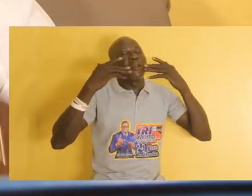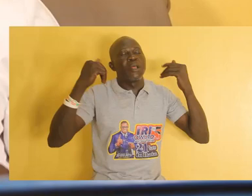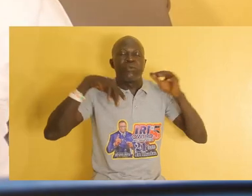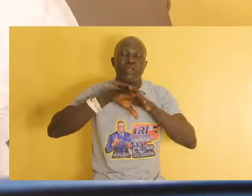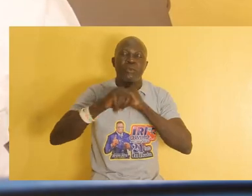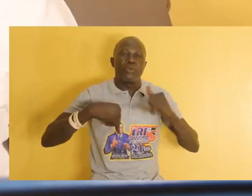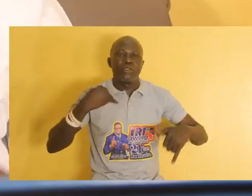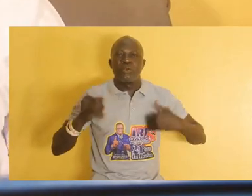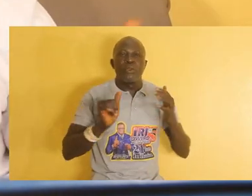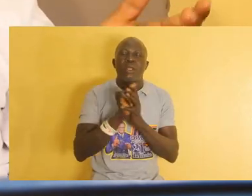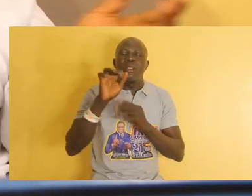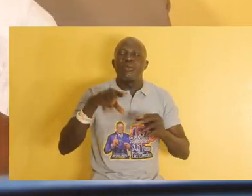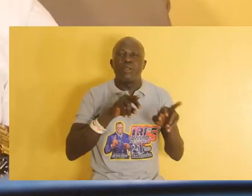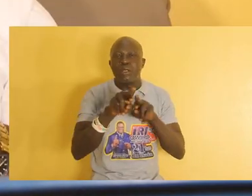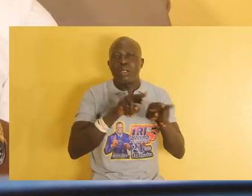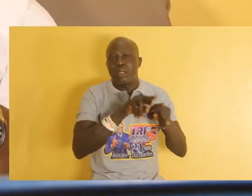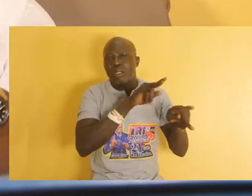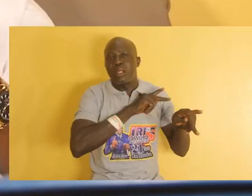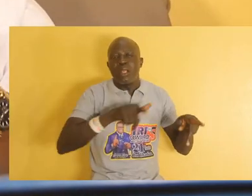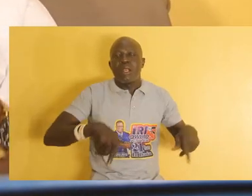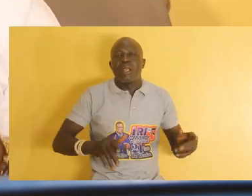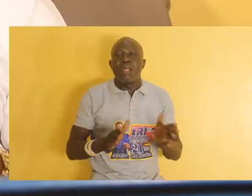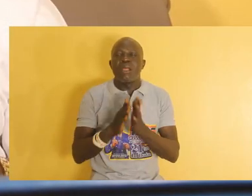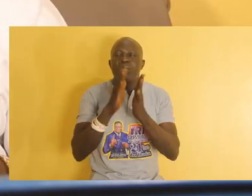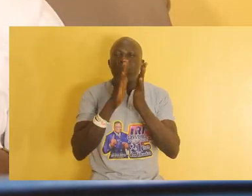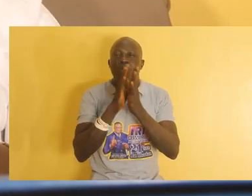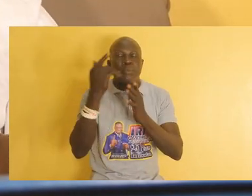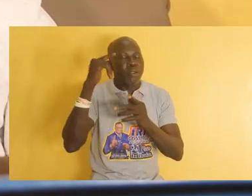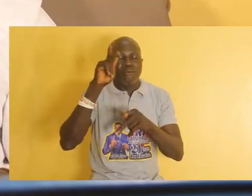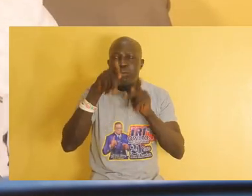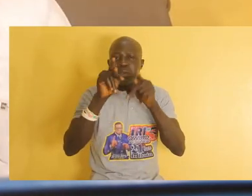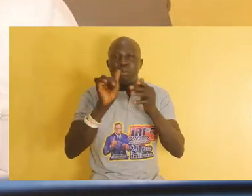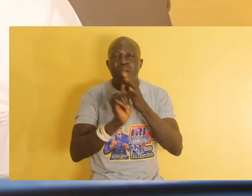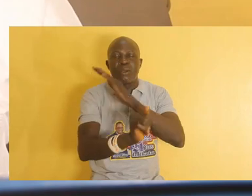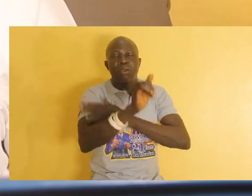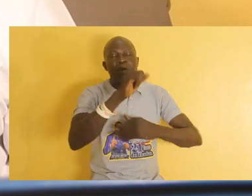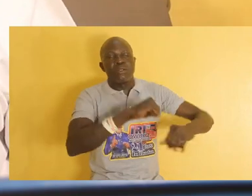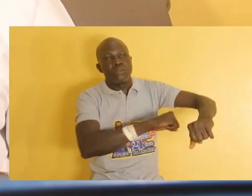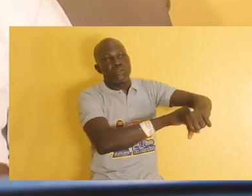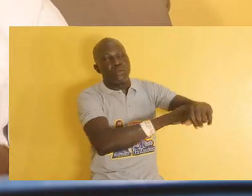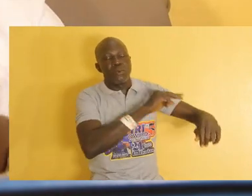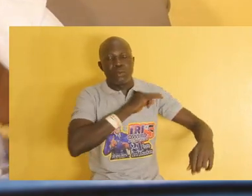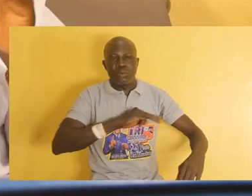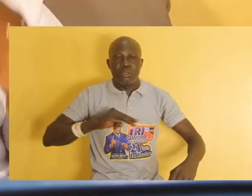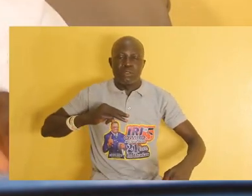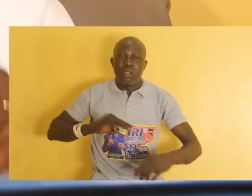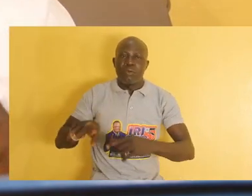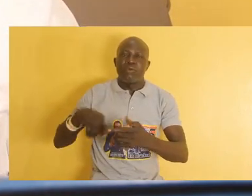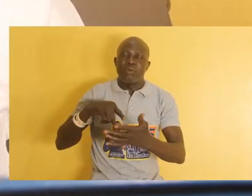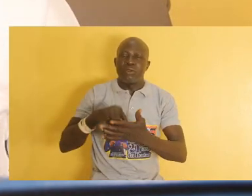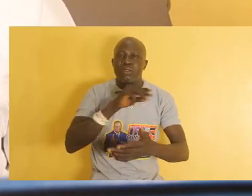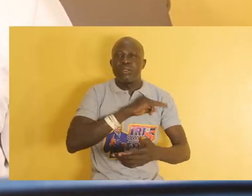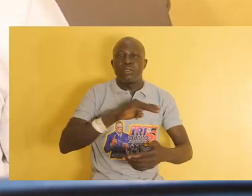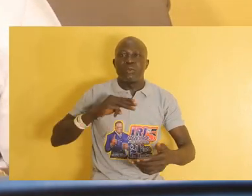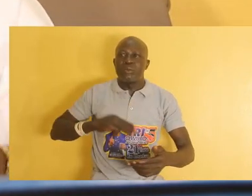máa ṣe bí ọba. Amen. Ẹ jẹ́ ń gbàdúrà fún gbogbo àwọn tí Ọlọ́run lò. Let me pray for all those people God has used